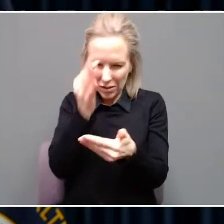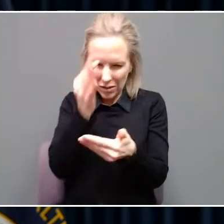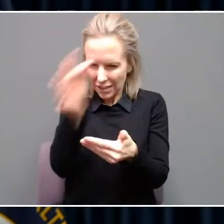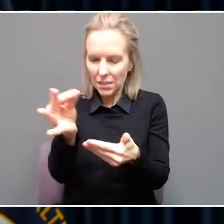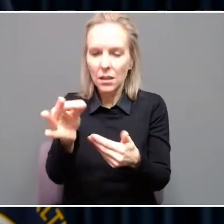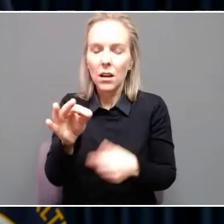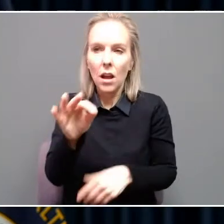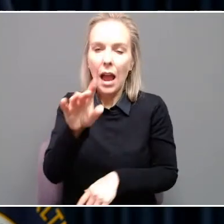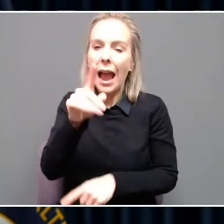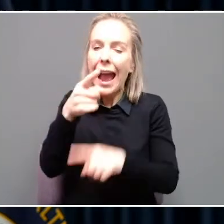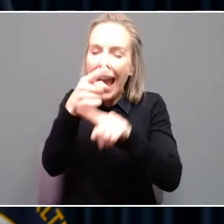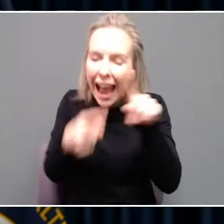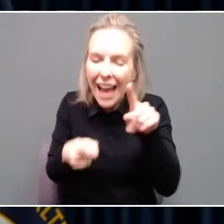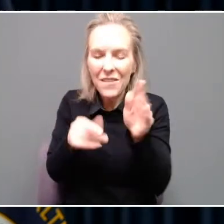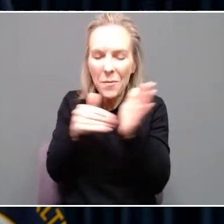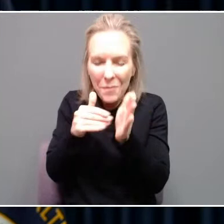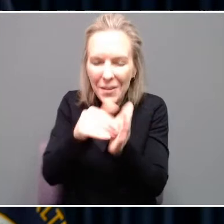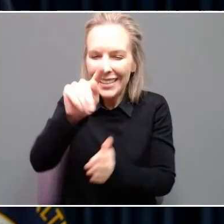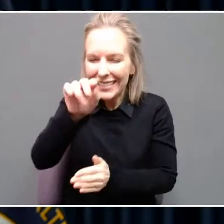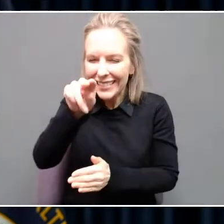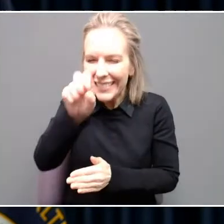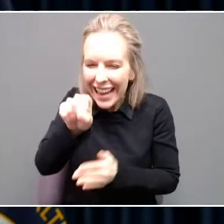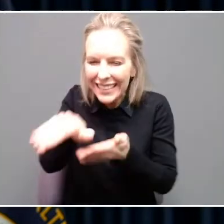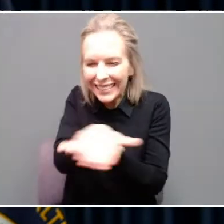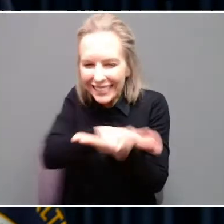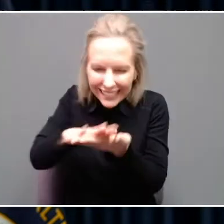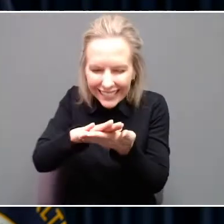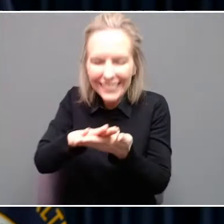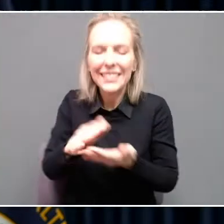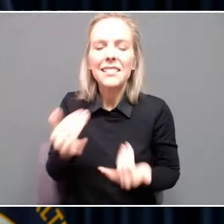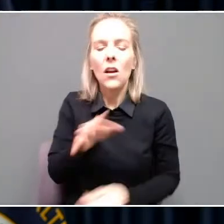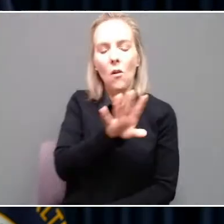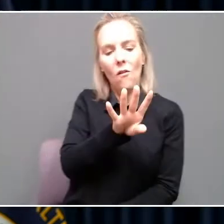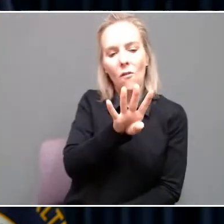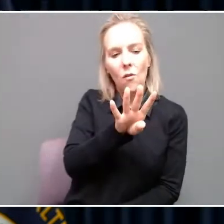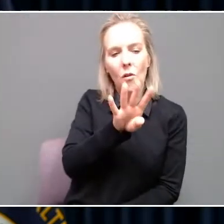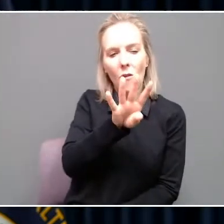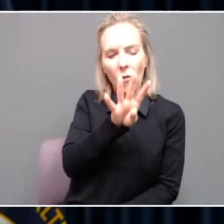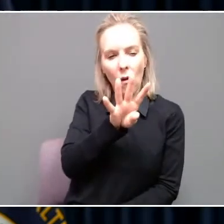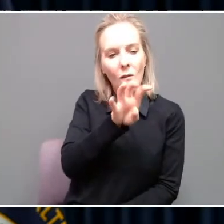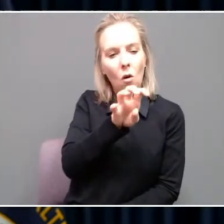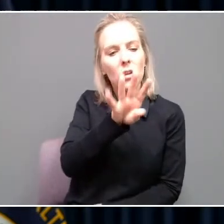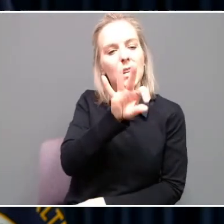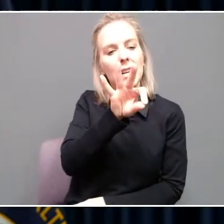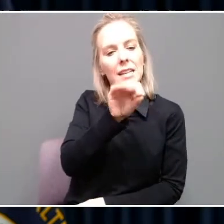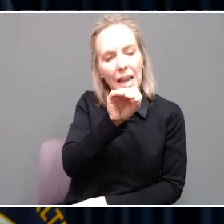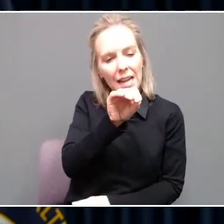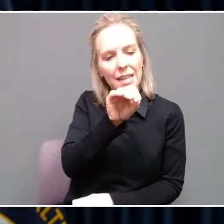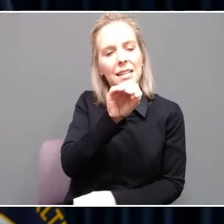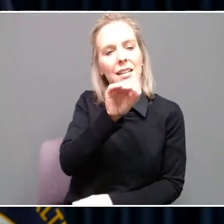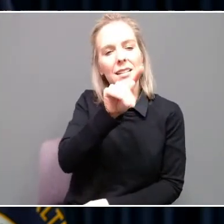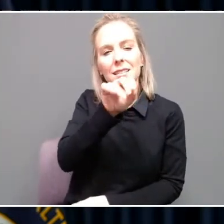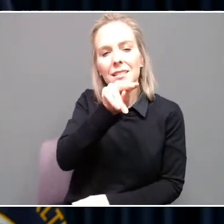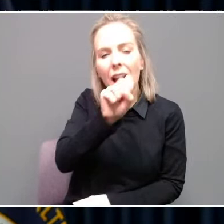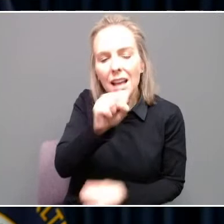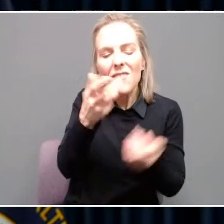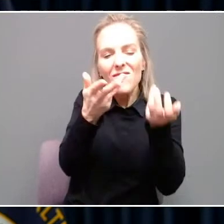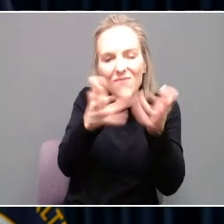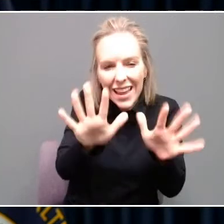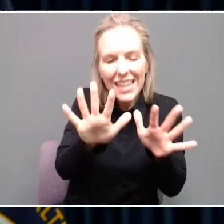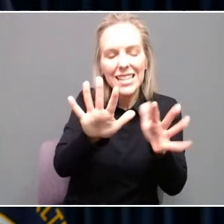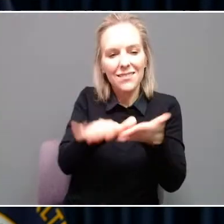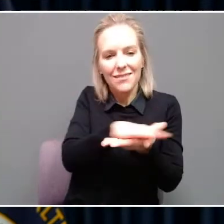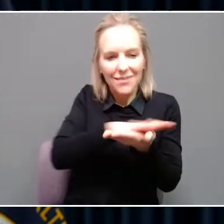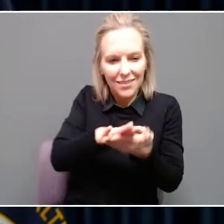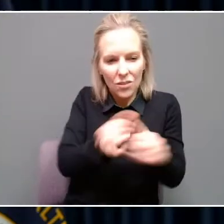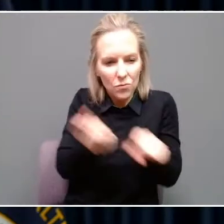of debris removed. We're at 490,000 tons of debris removed as of today.